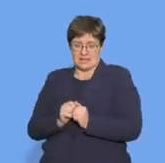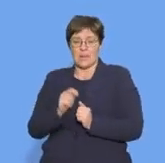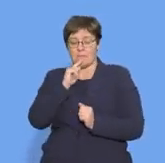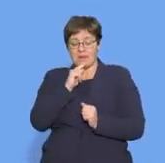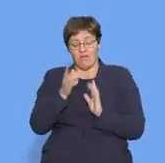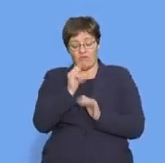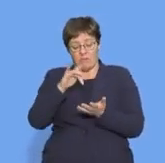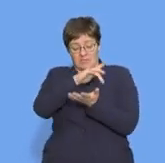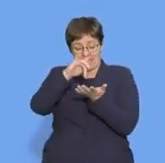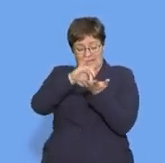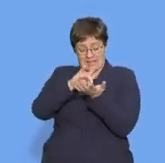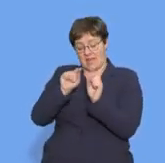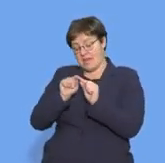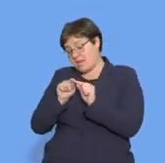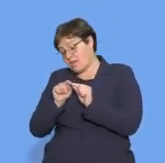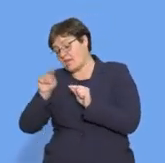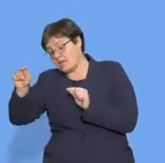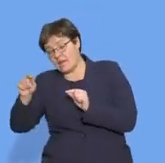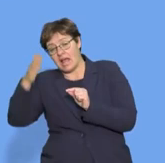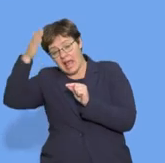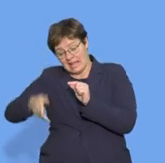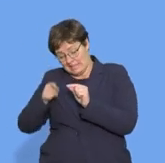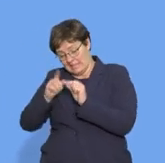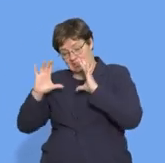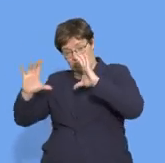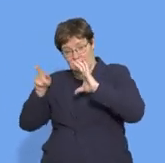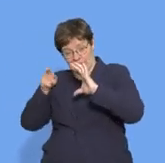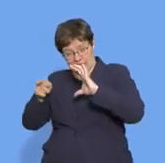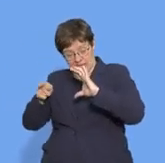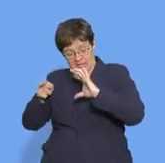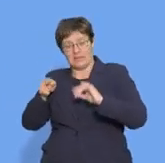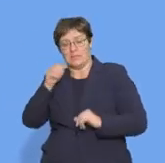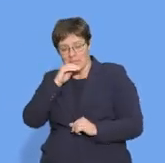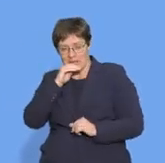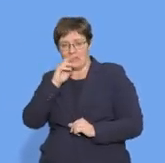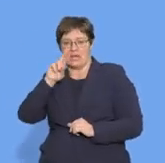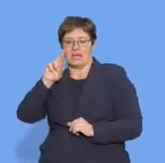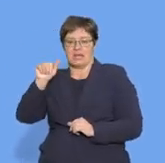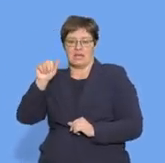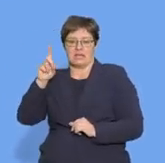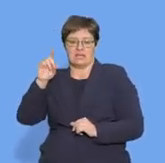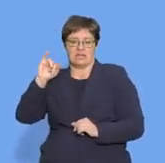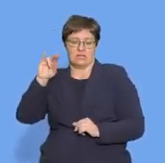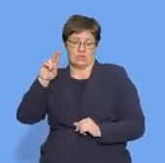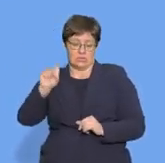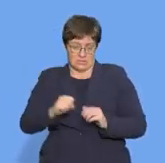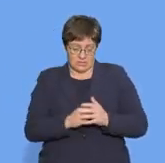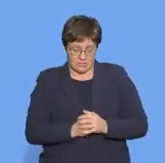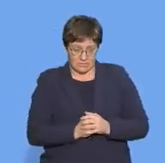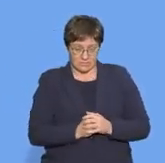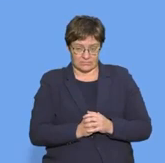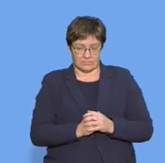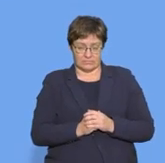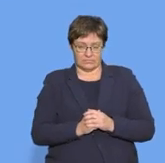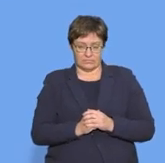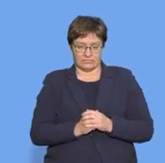is then the line that moves from that center to the circumference of the circle. And as I indicated there,